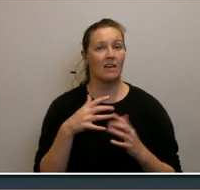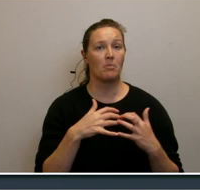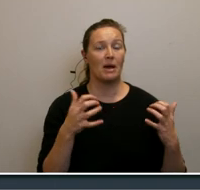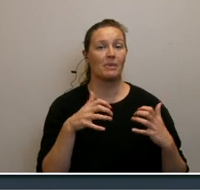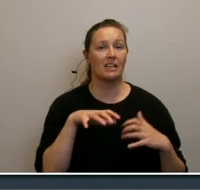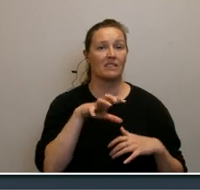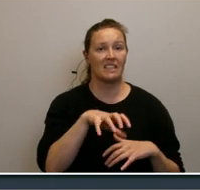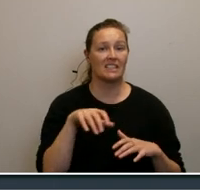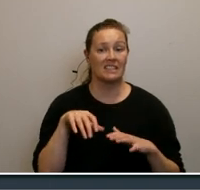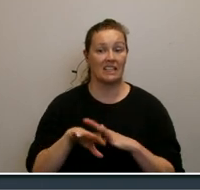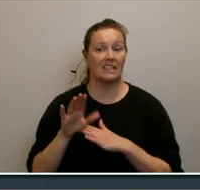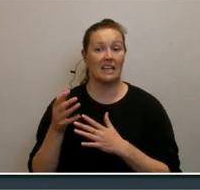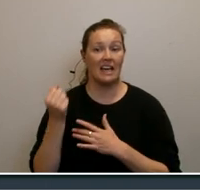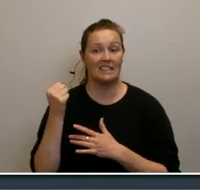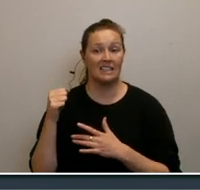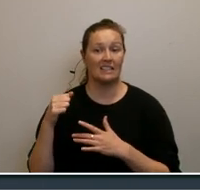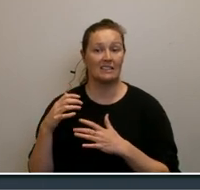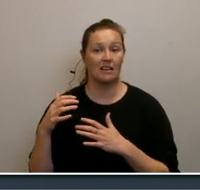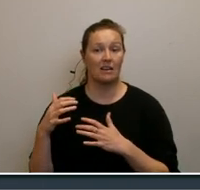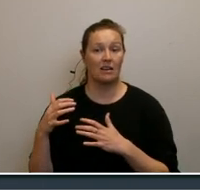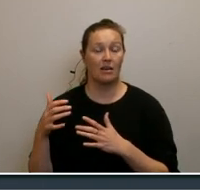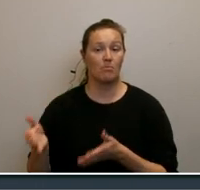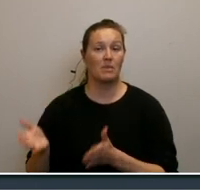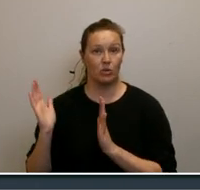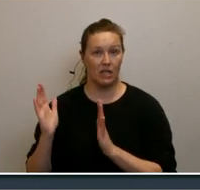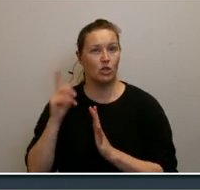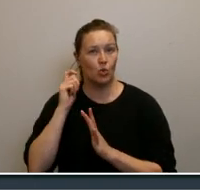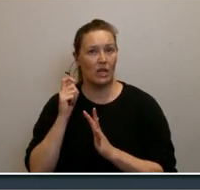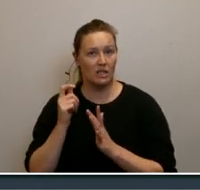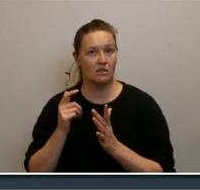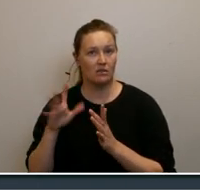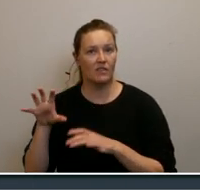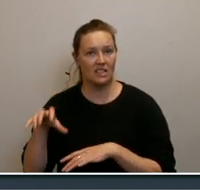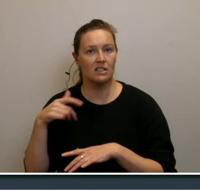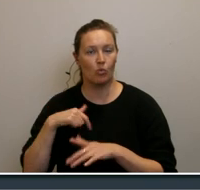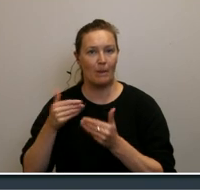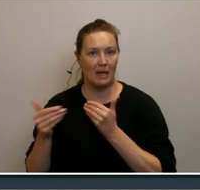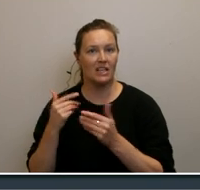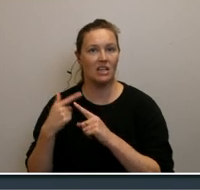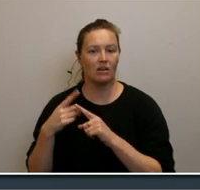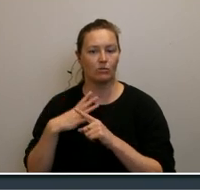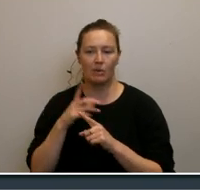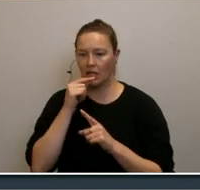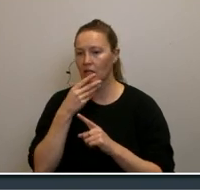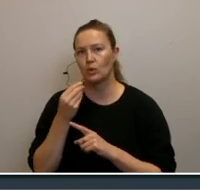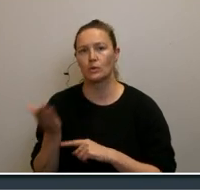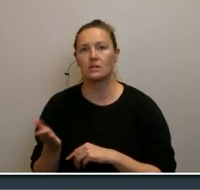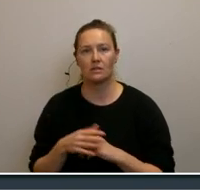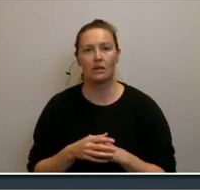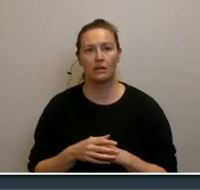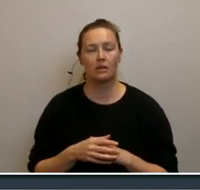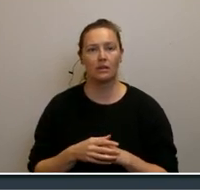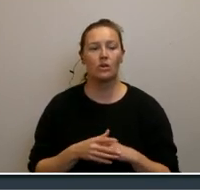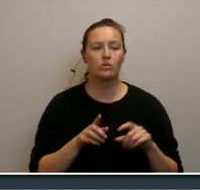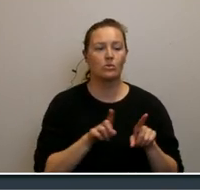in the Hastings building, public toilet facilities, which we manage and are available obviously to women in that community. So the same